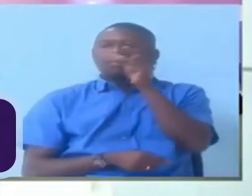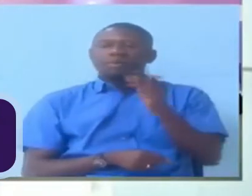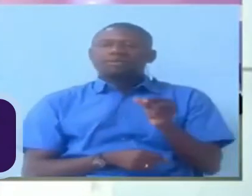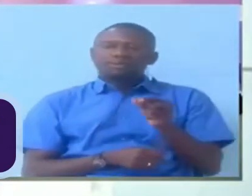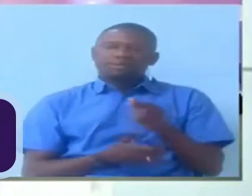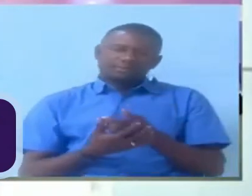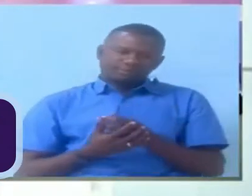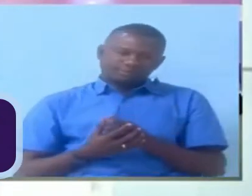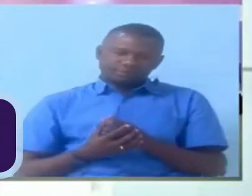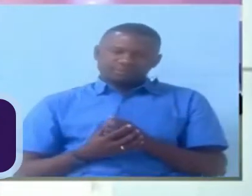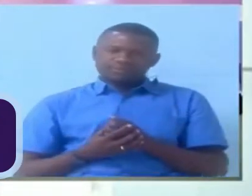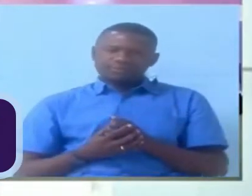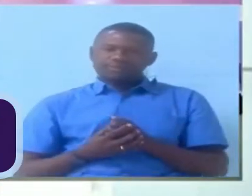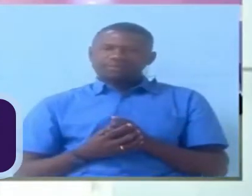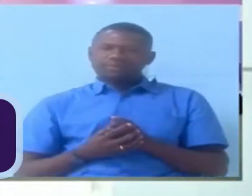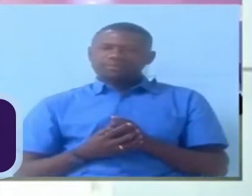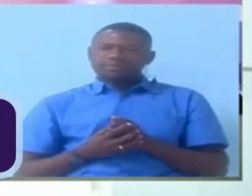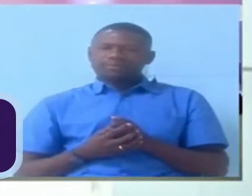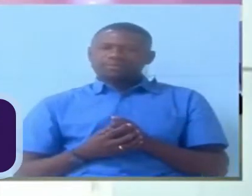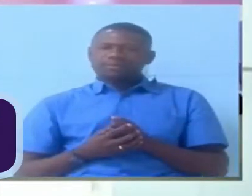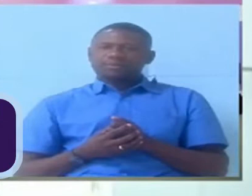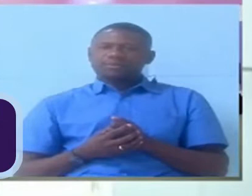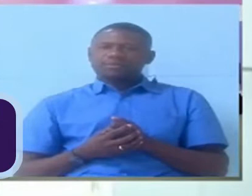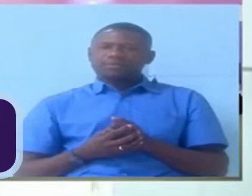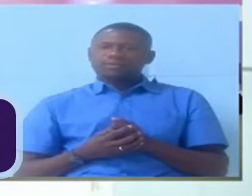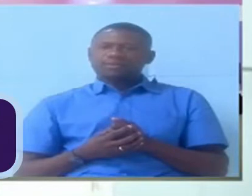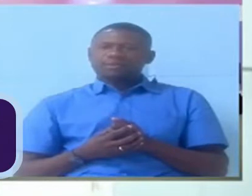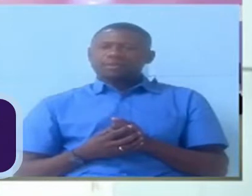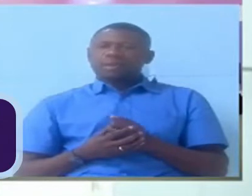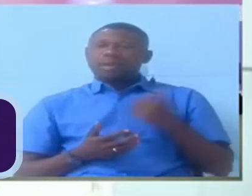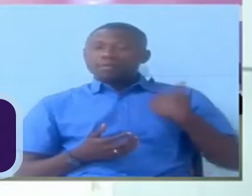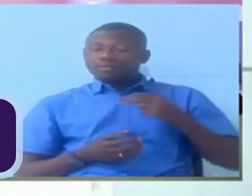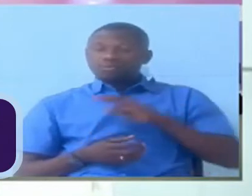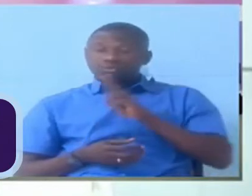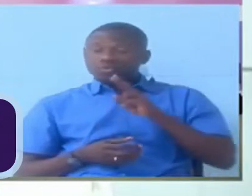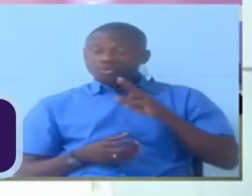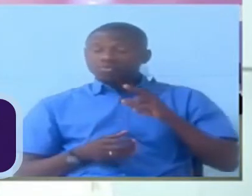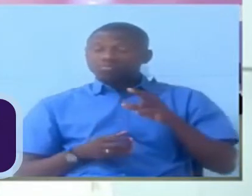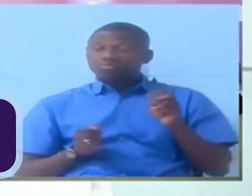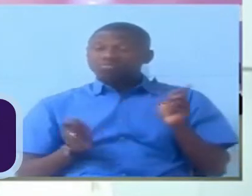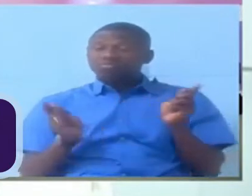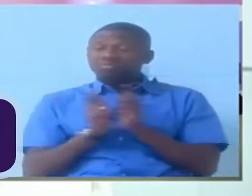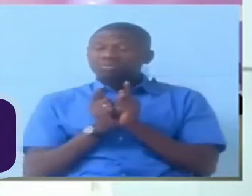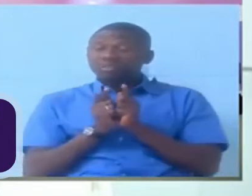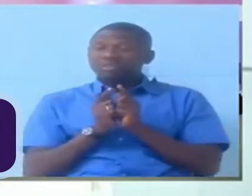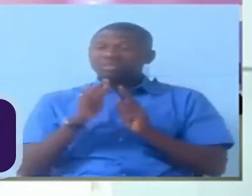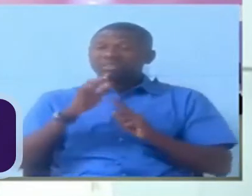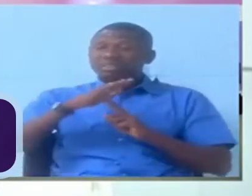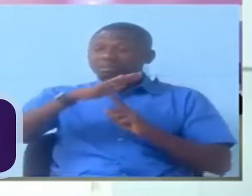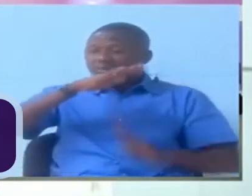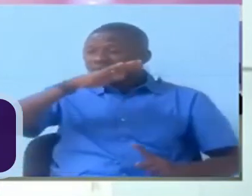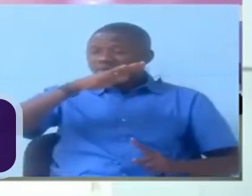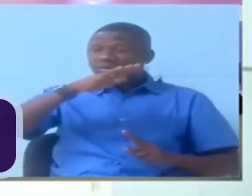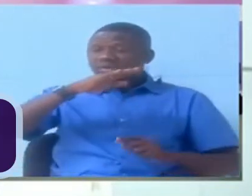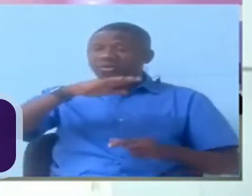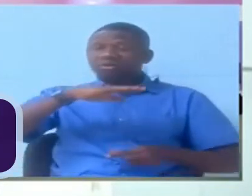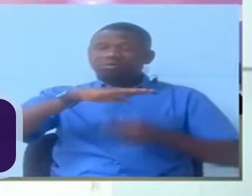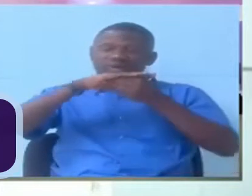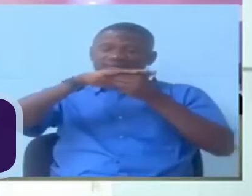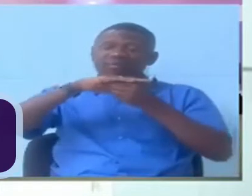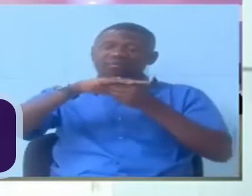obe tembere. But then Gambia Armed Forces at a time. Bare Gambia la sojar bunda wato dolu. There were a lack